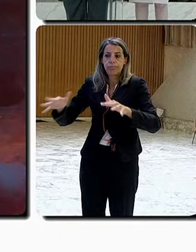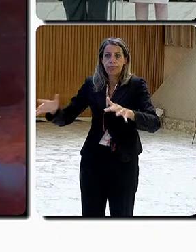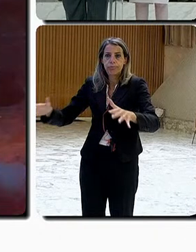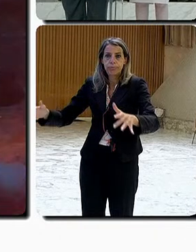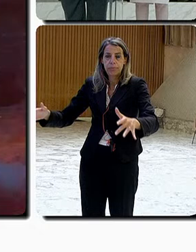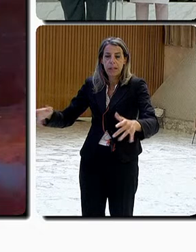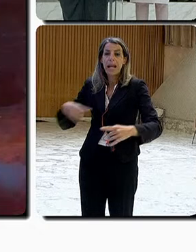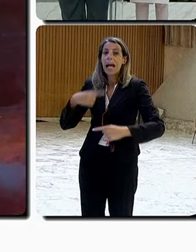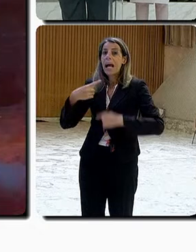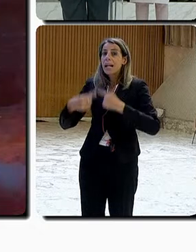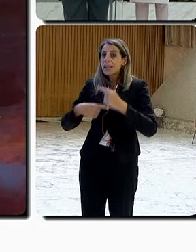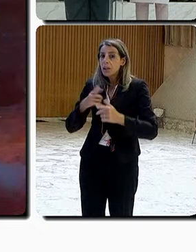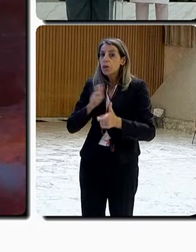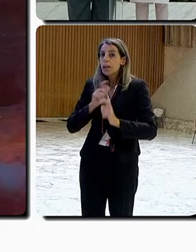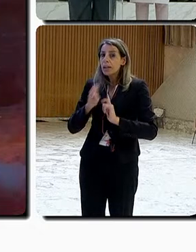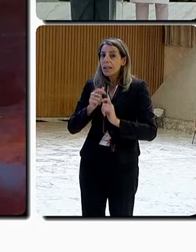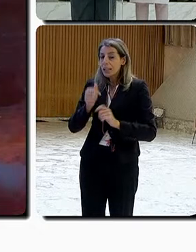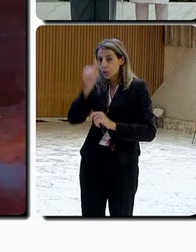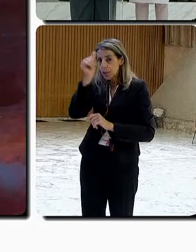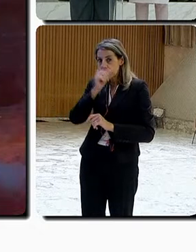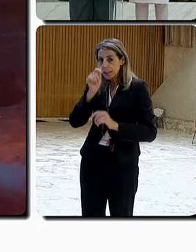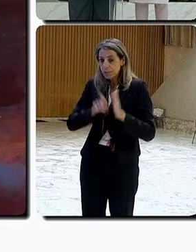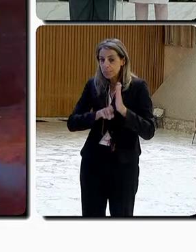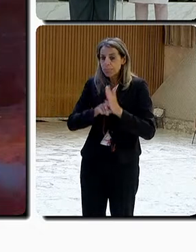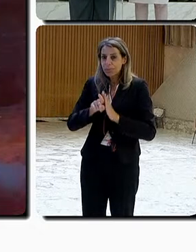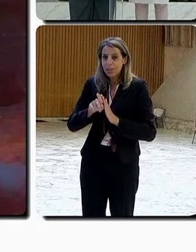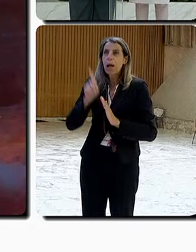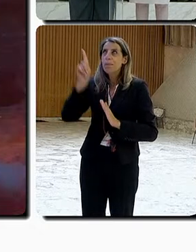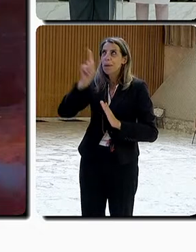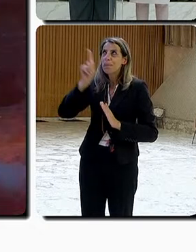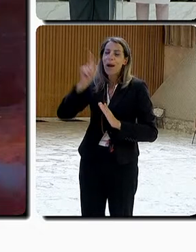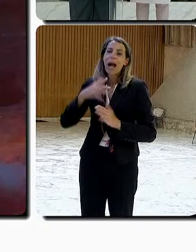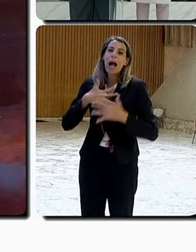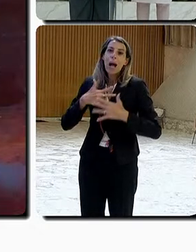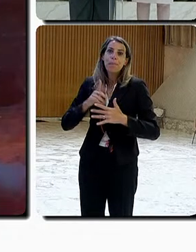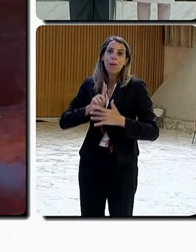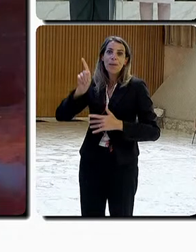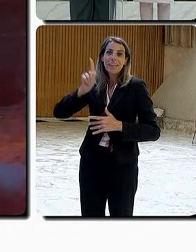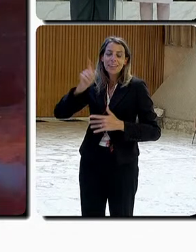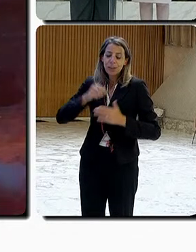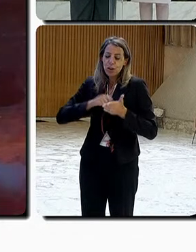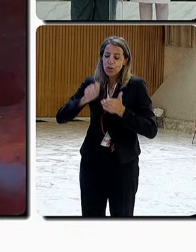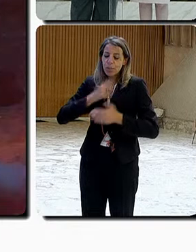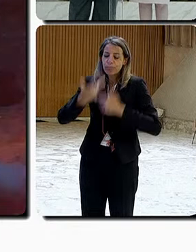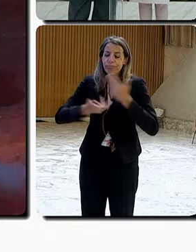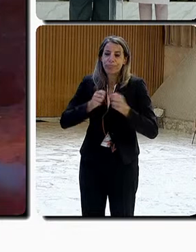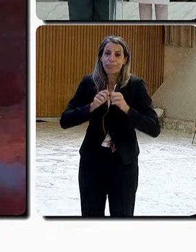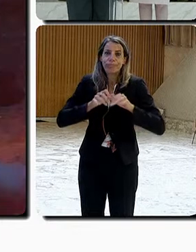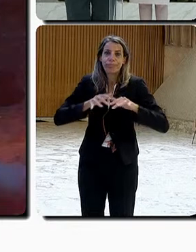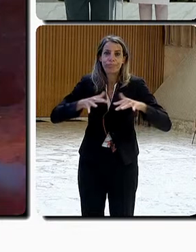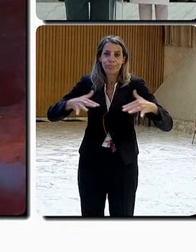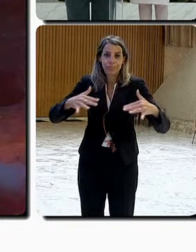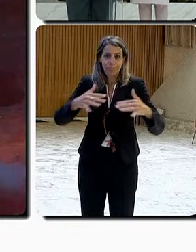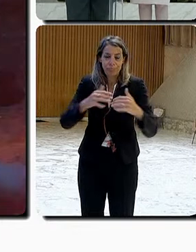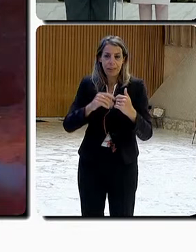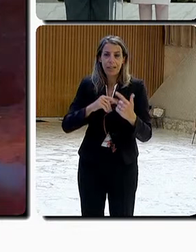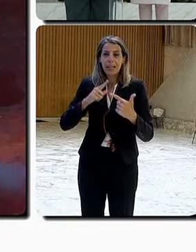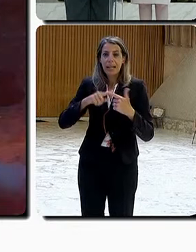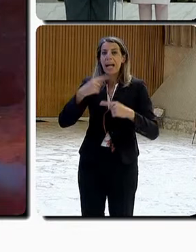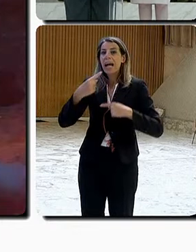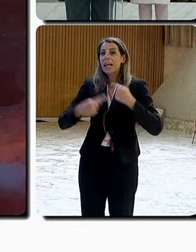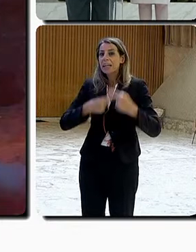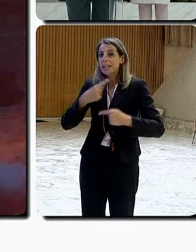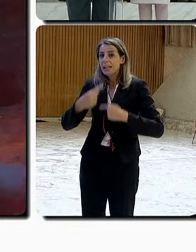God's love in the home, filling everything a family does with a holy warmth and affection. The rite of family rituals provides the